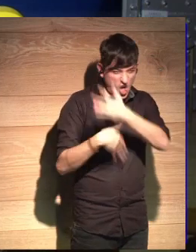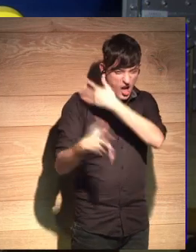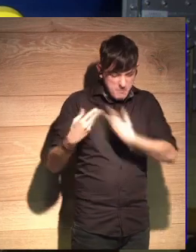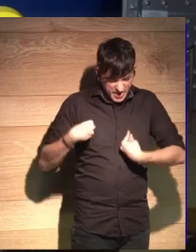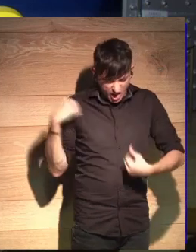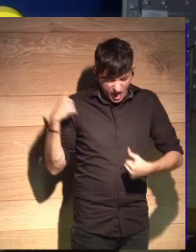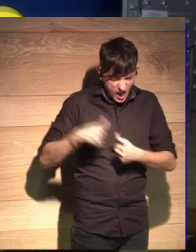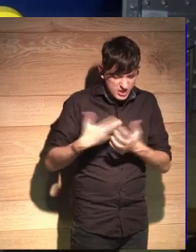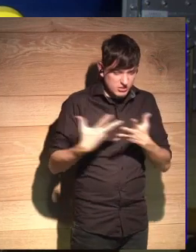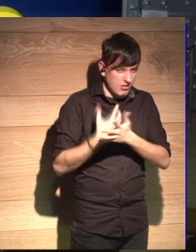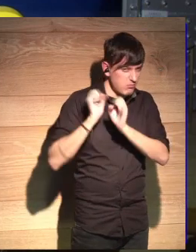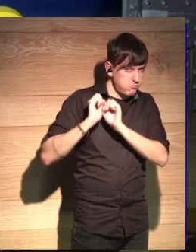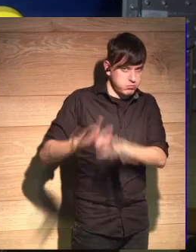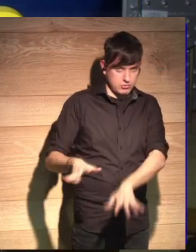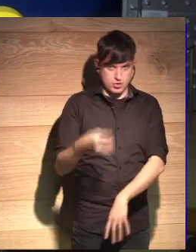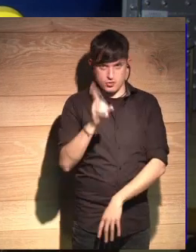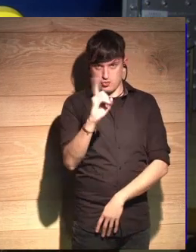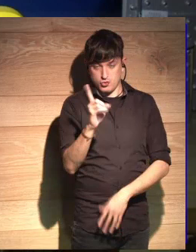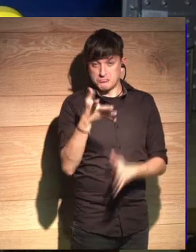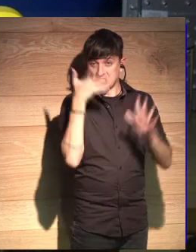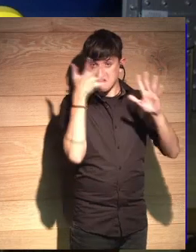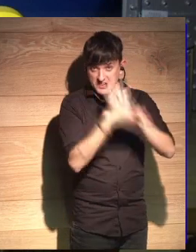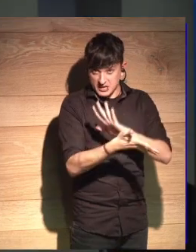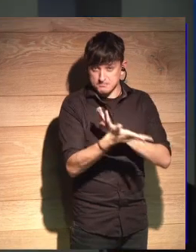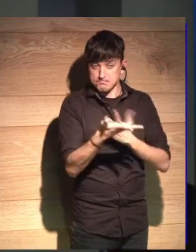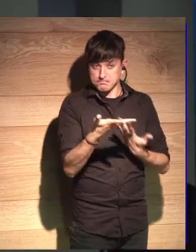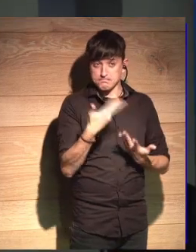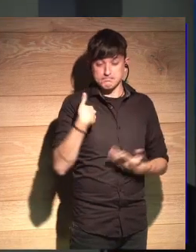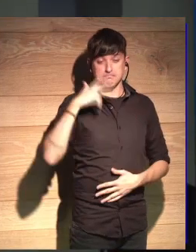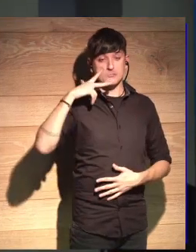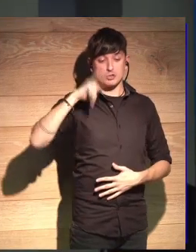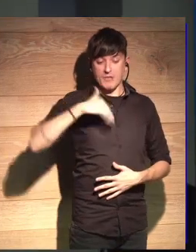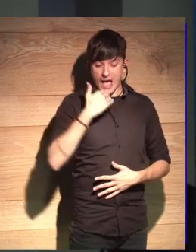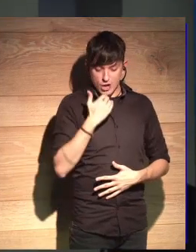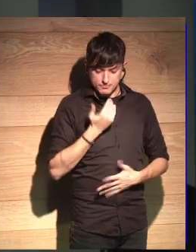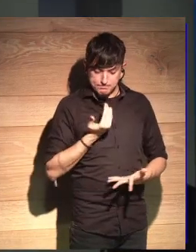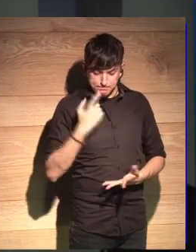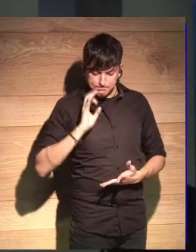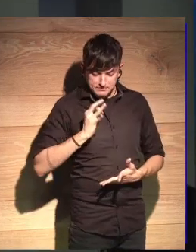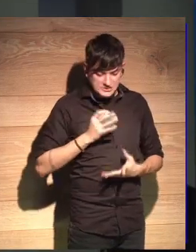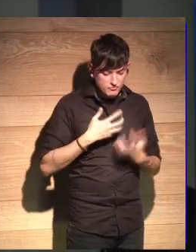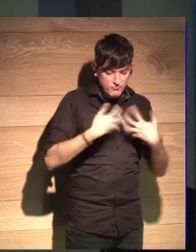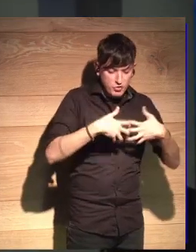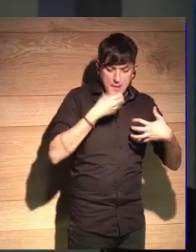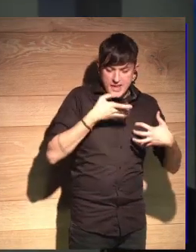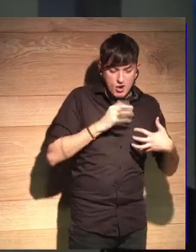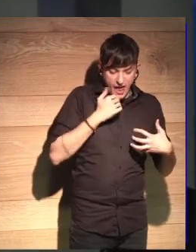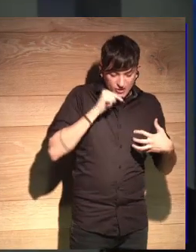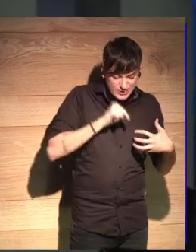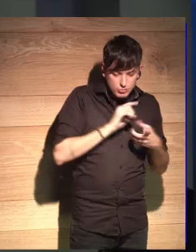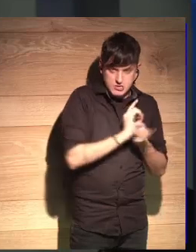know that you recognize something about me isn't working and I have to change it, but the rest about me is